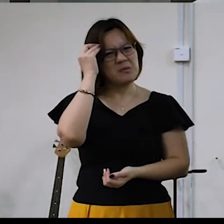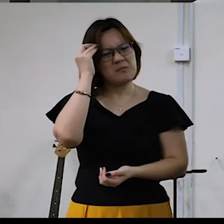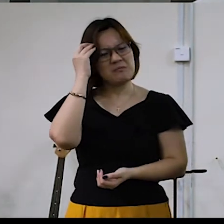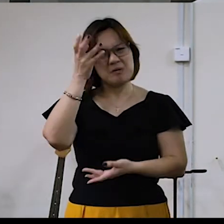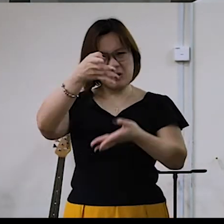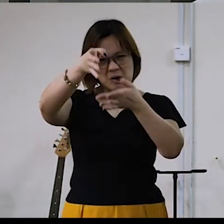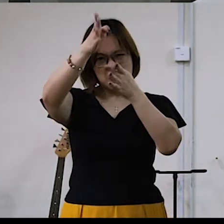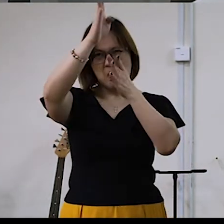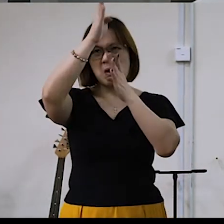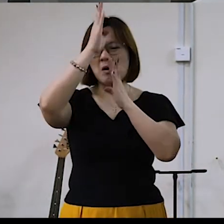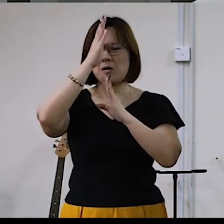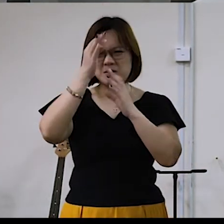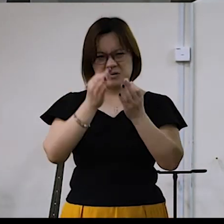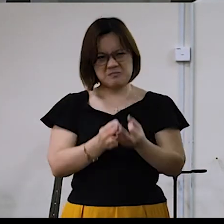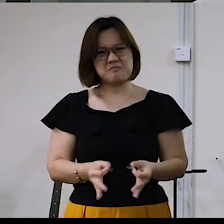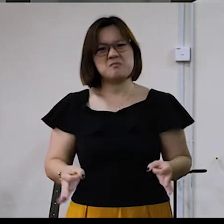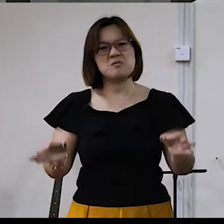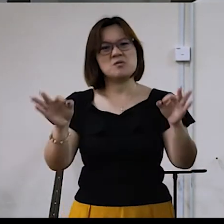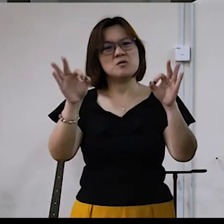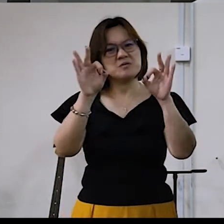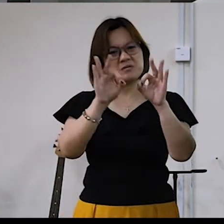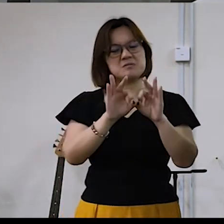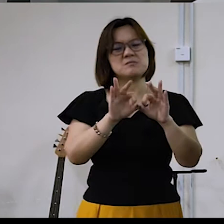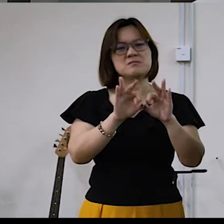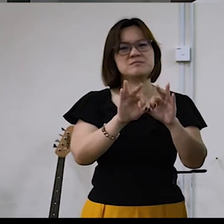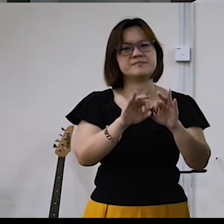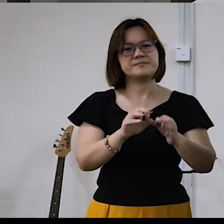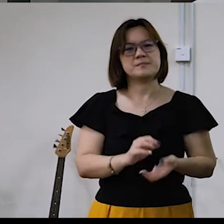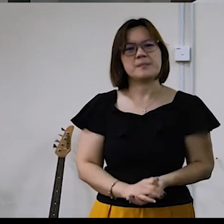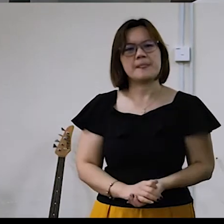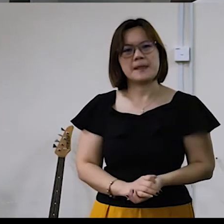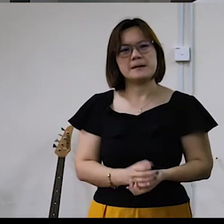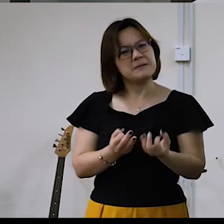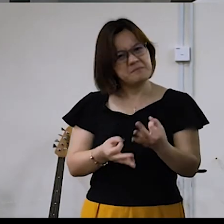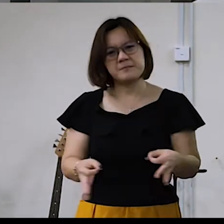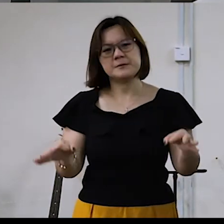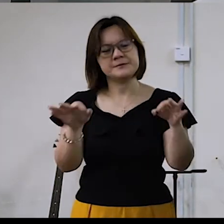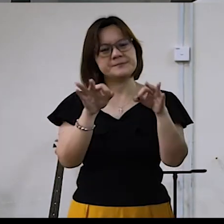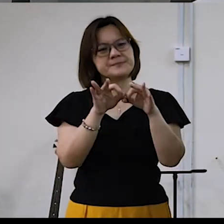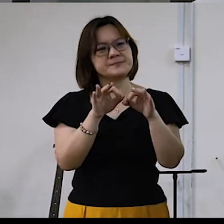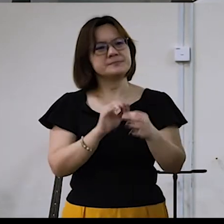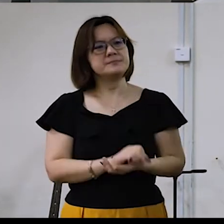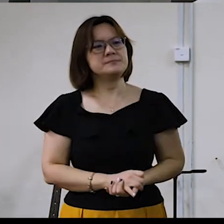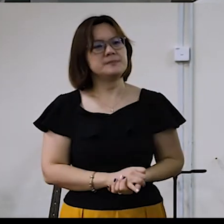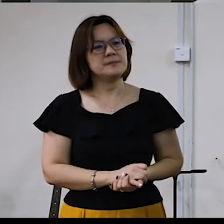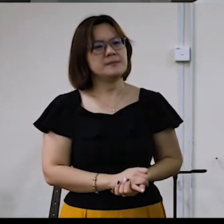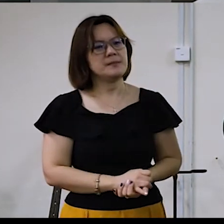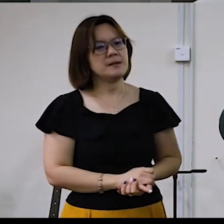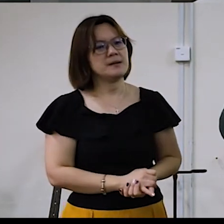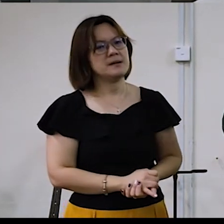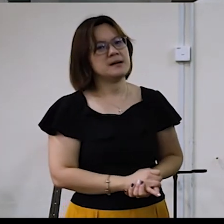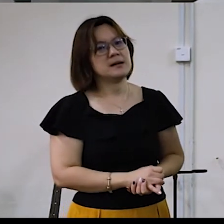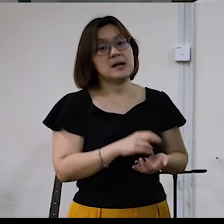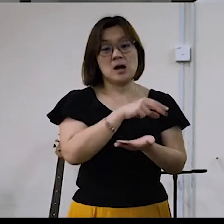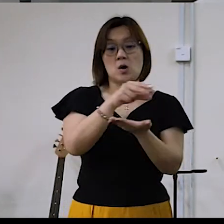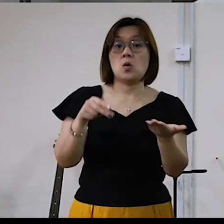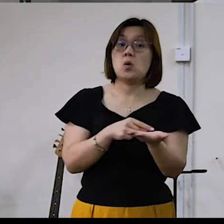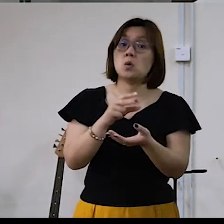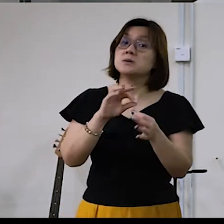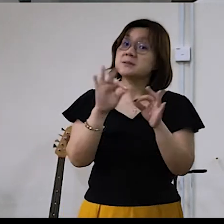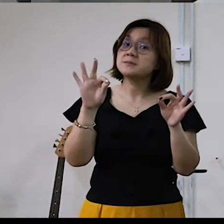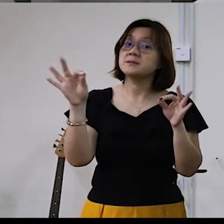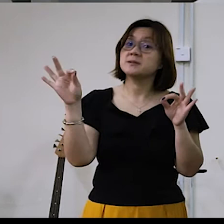He's a replica of Jesus. Just as Jesus is a replica of the Father. You see Jesus, you want to know how the